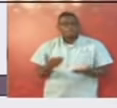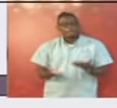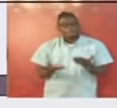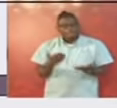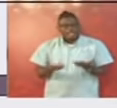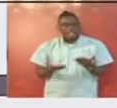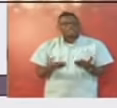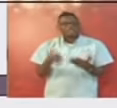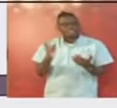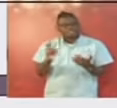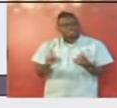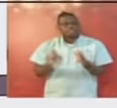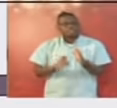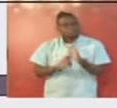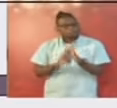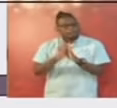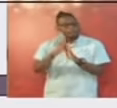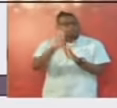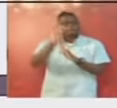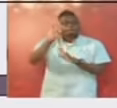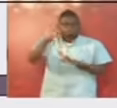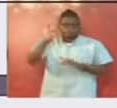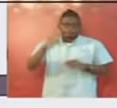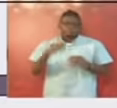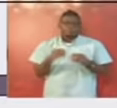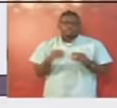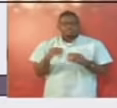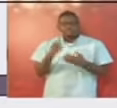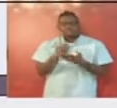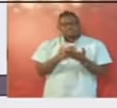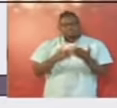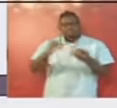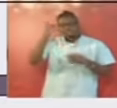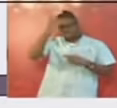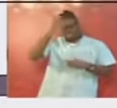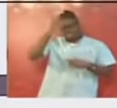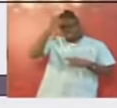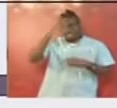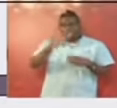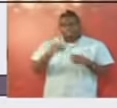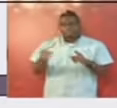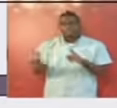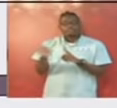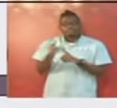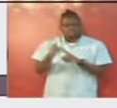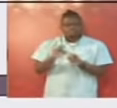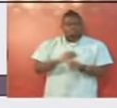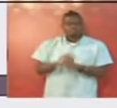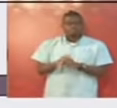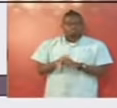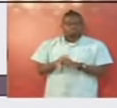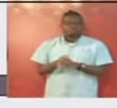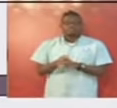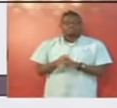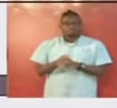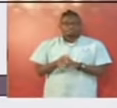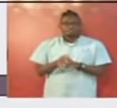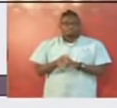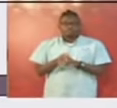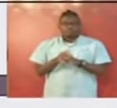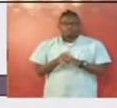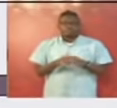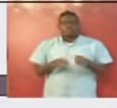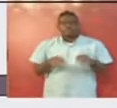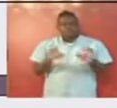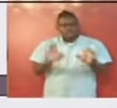life-threatening, potentially fatal complications of COVID-19. So it's something to probably have a chat to with your